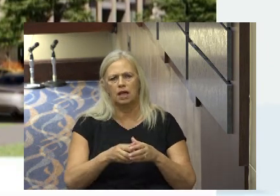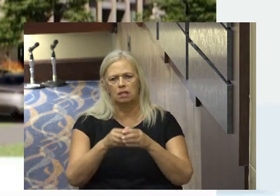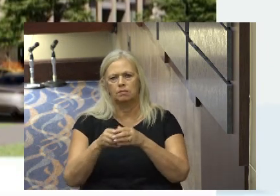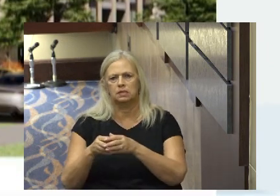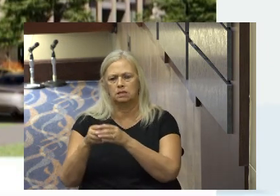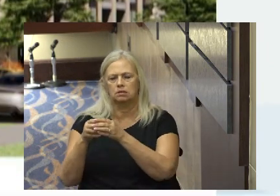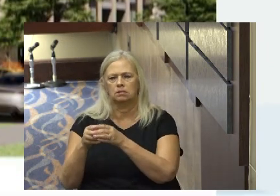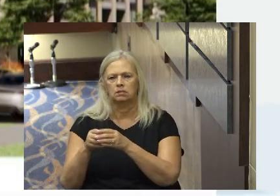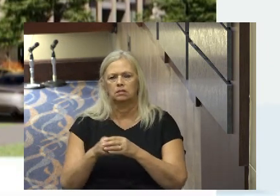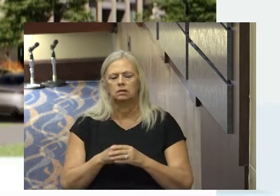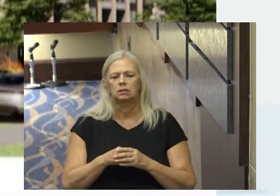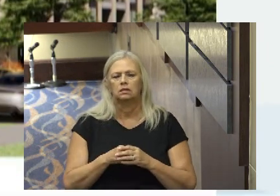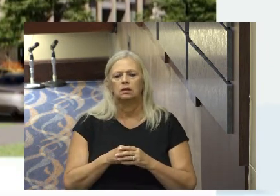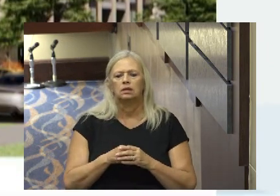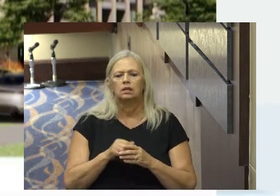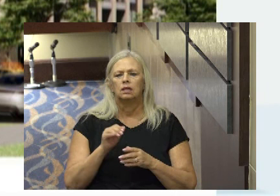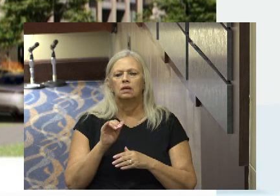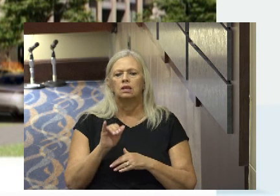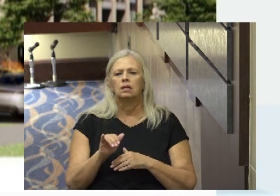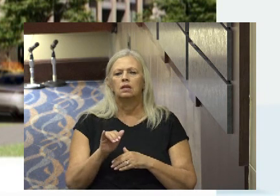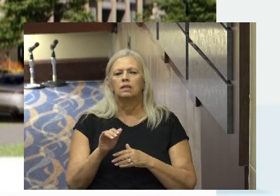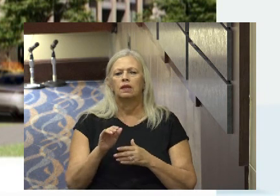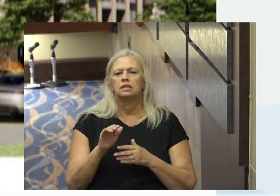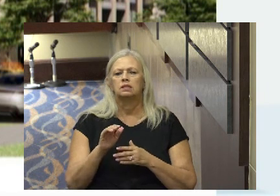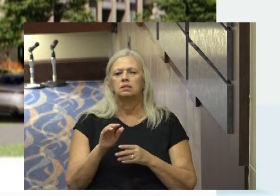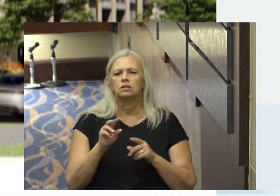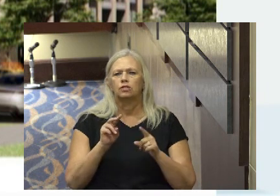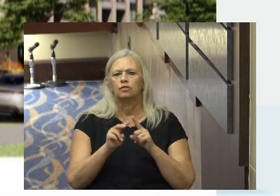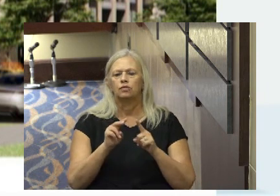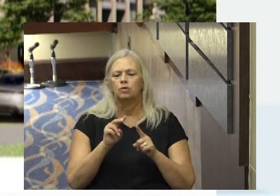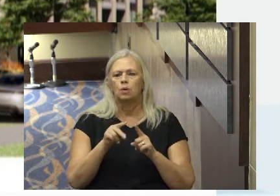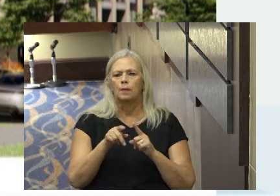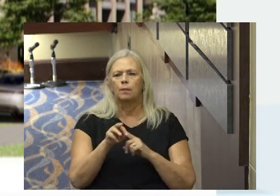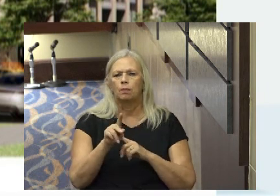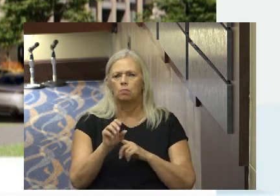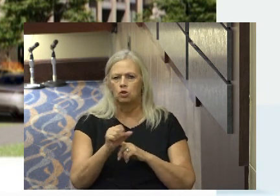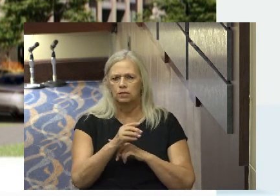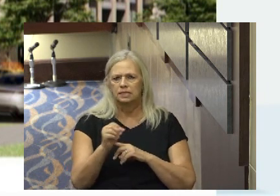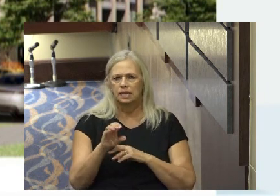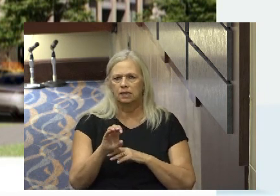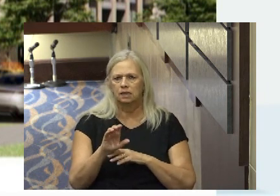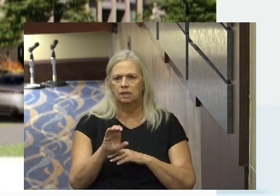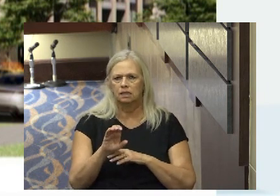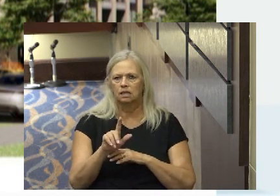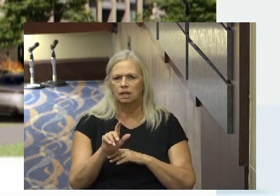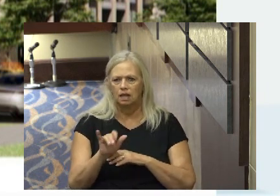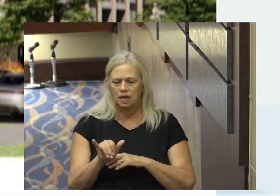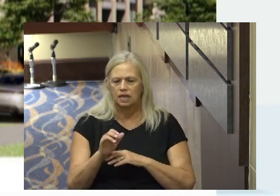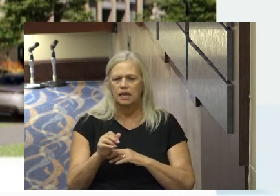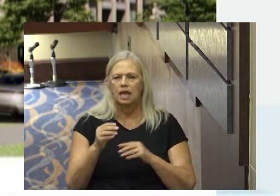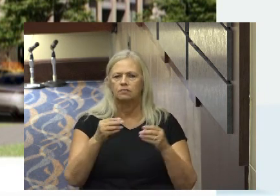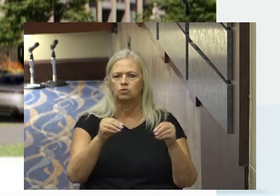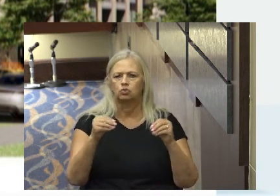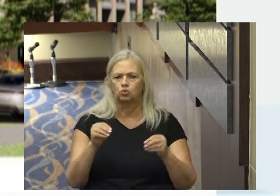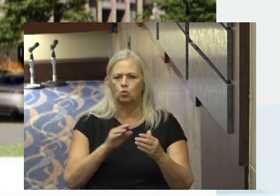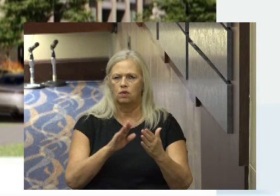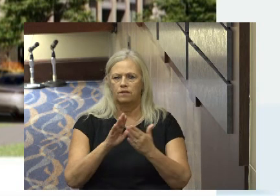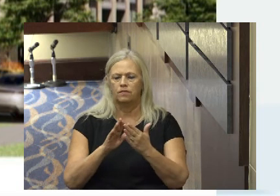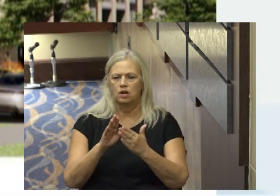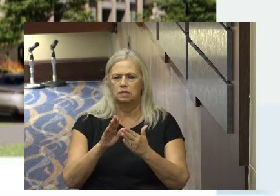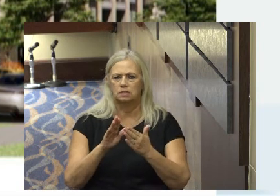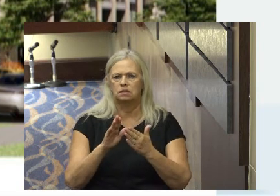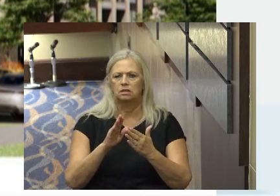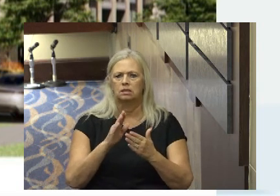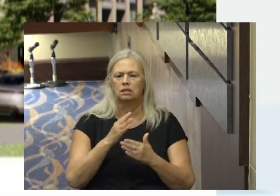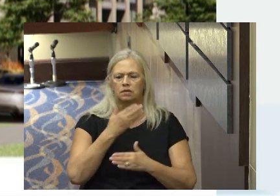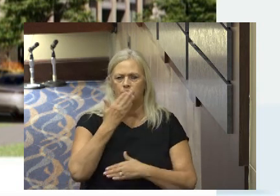So this is the rendering looking from U Parks in Clay at the corner there where you have the storefronts, and then down Clay where it turns